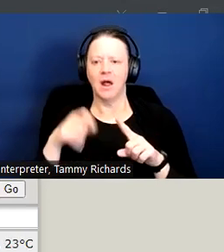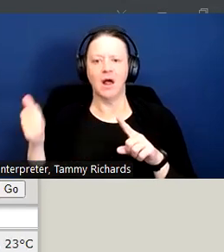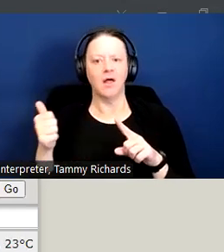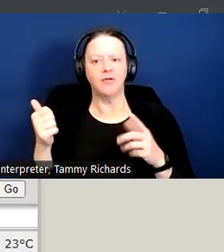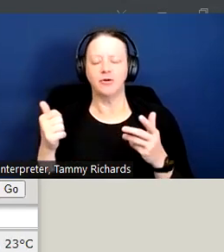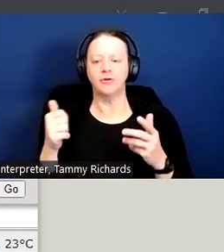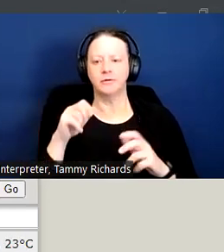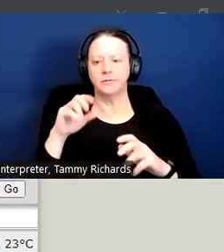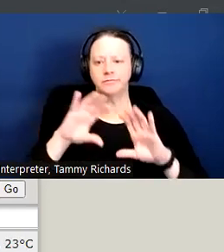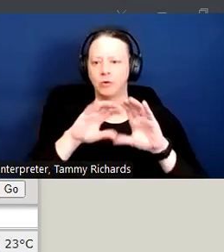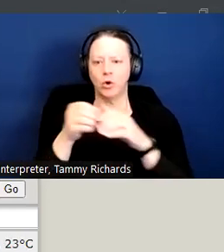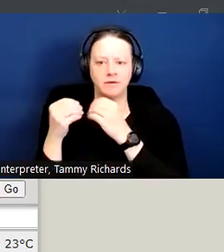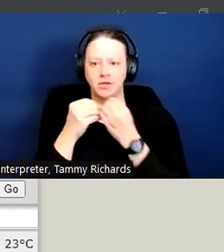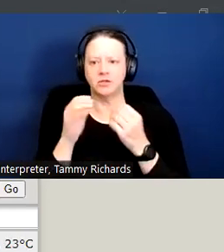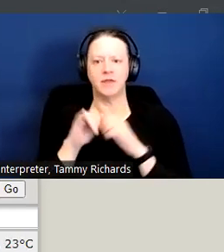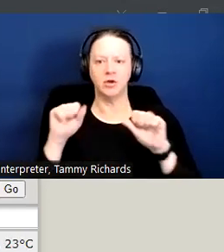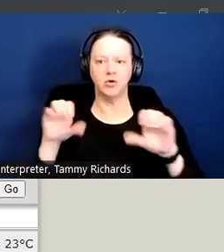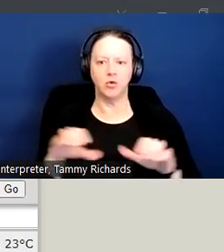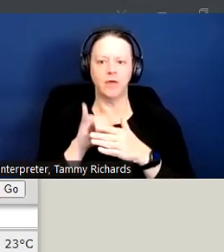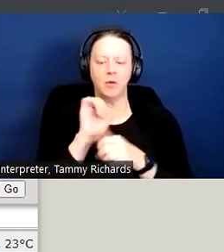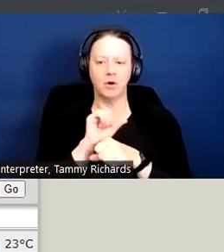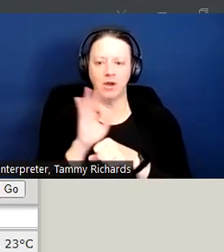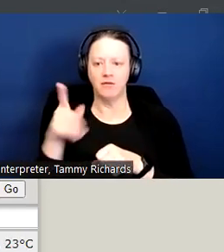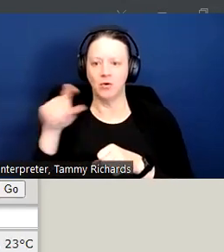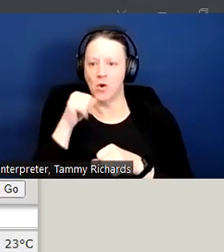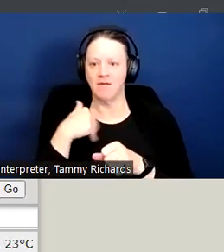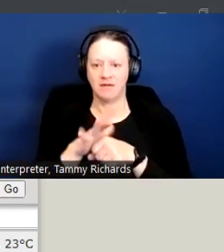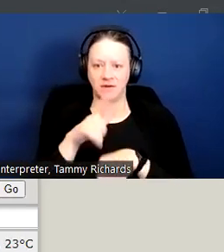work if you don't have the time, but you have the money.